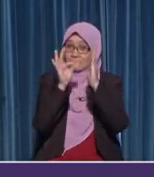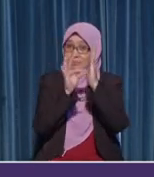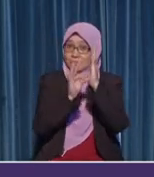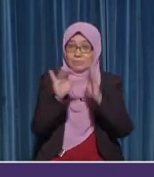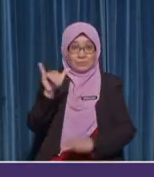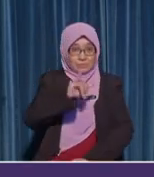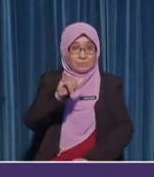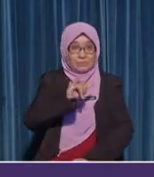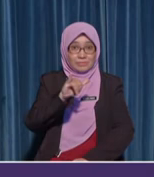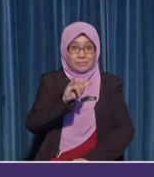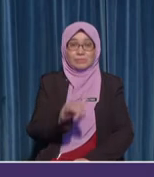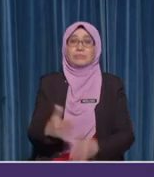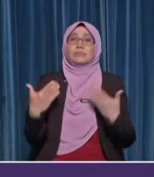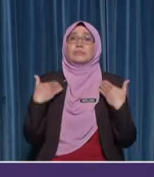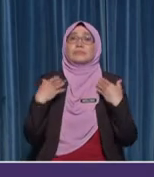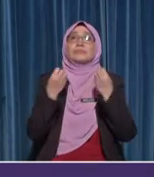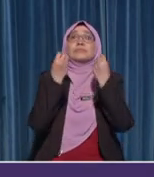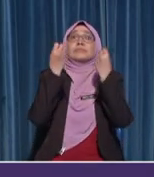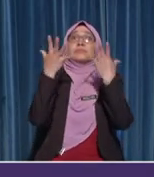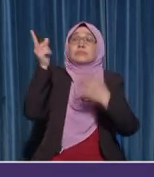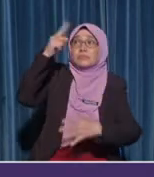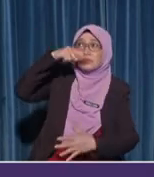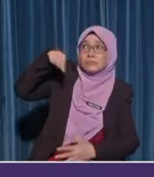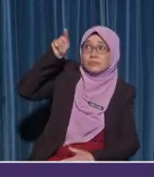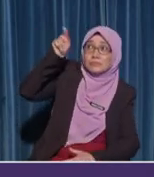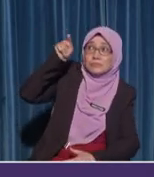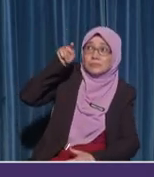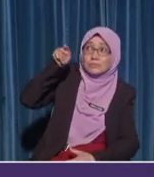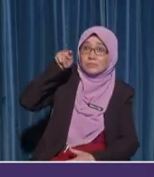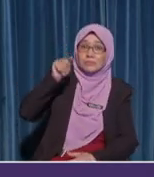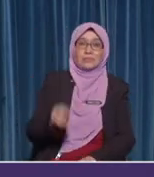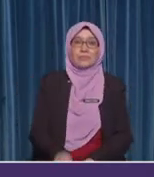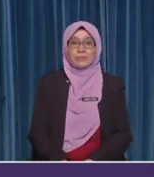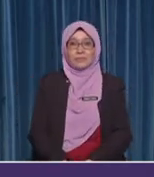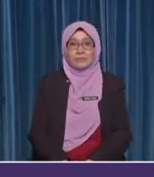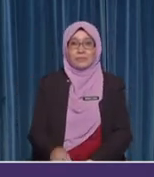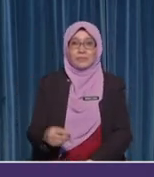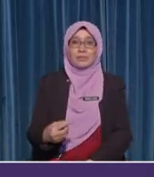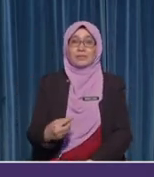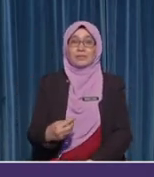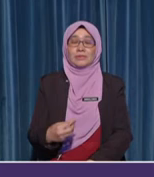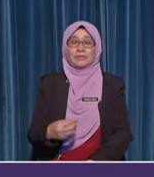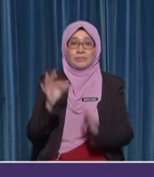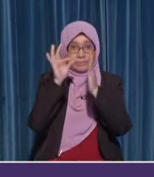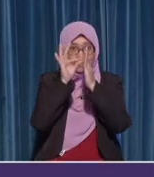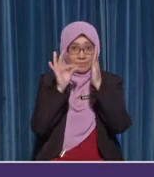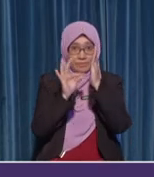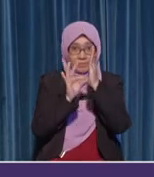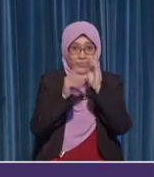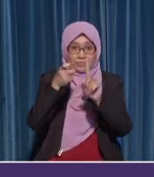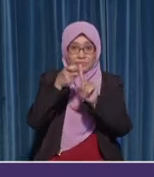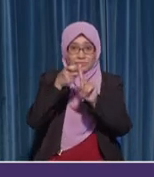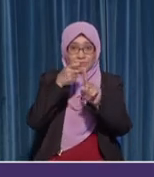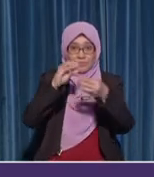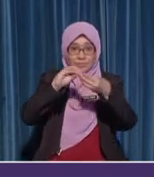many graduations fill in the area. We count from number 2 to